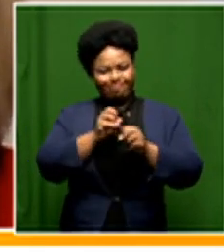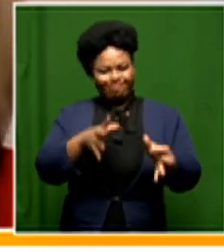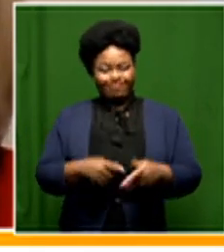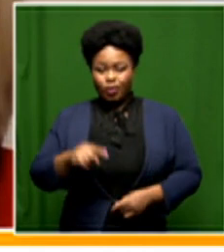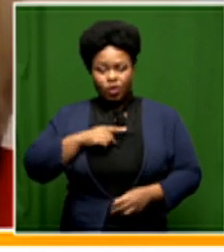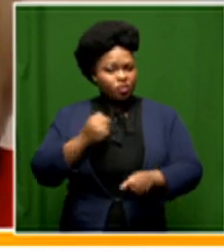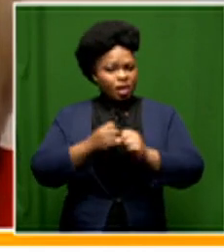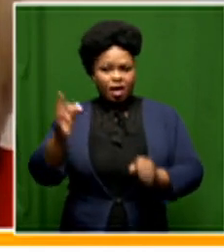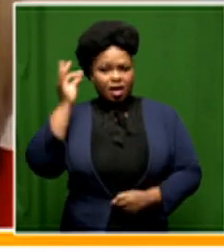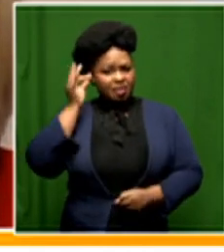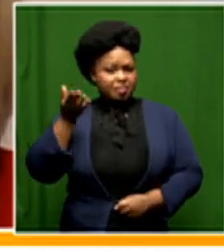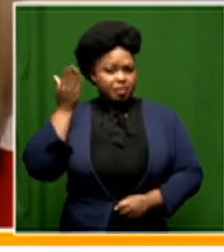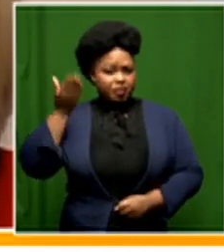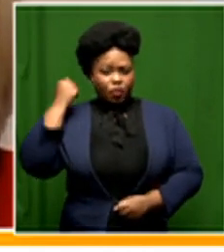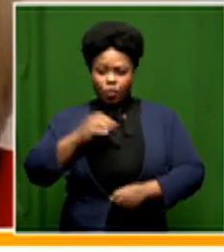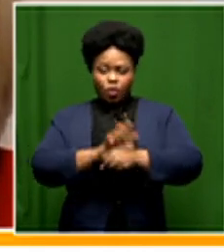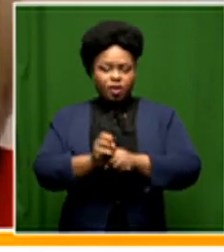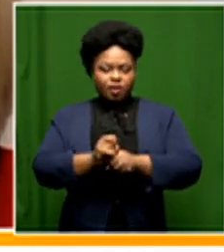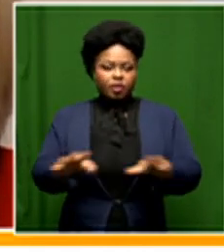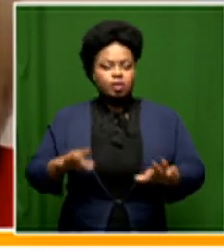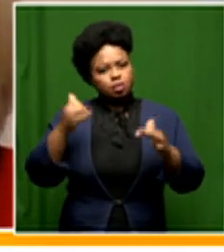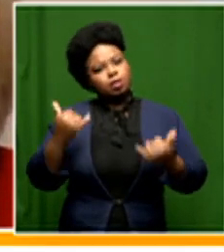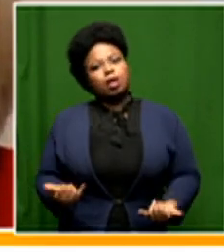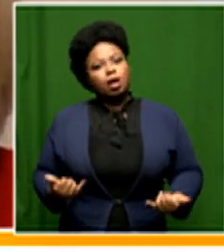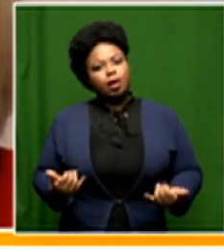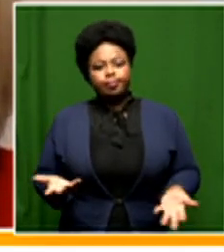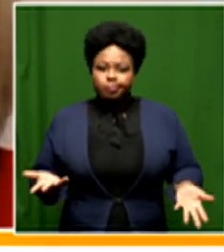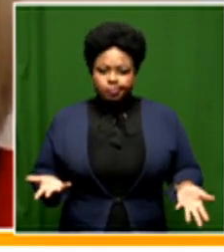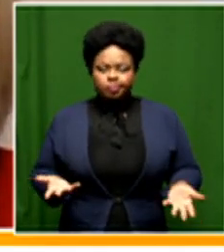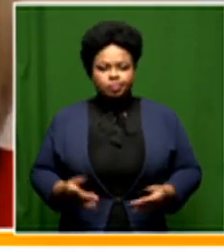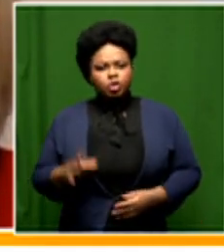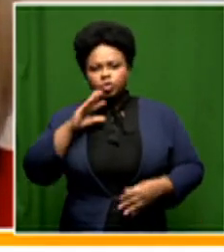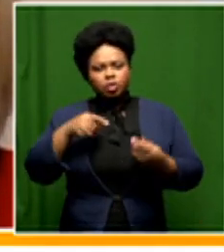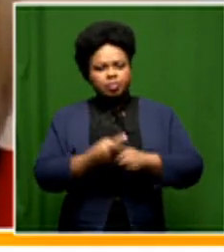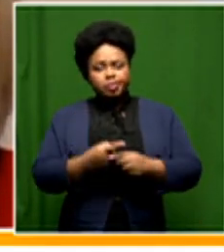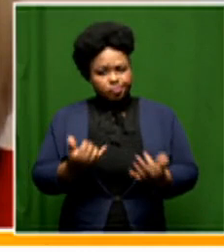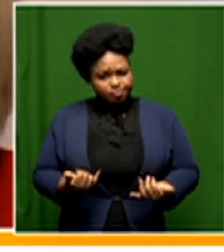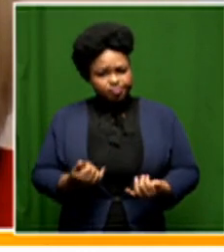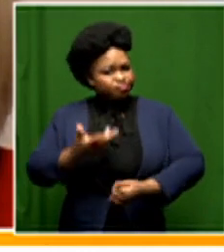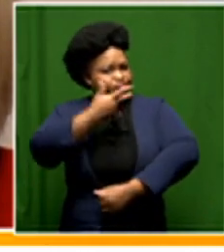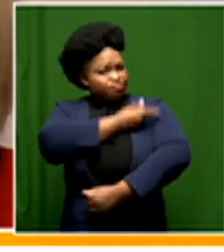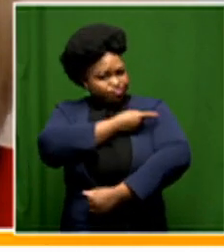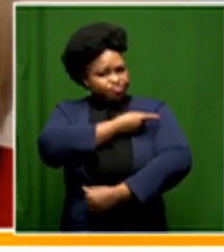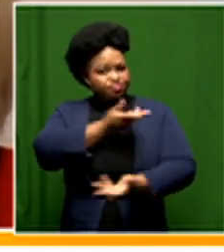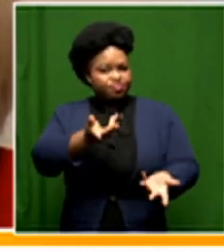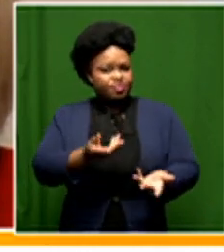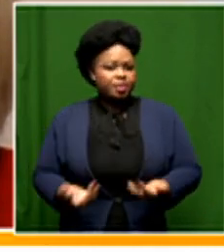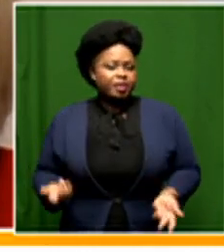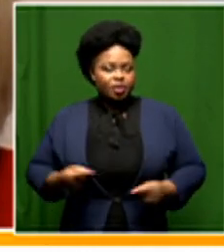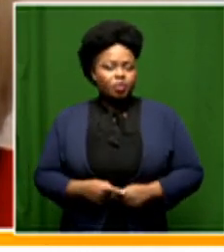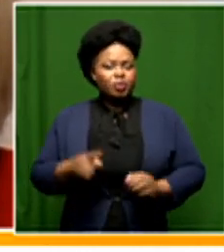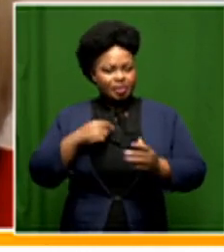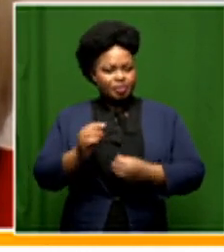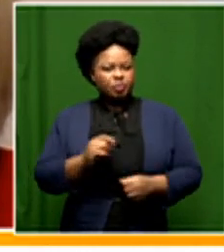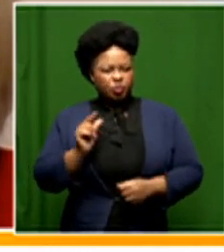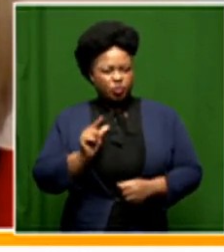this thing we'd never heard of before, COVID-19. And now there's this prospect of us getting a vaccine. We'll talk about